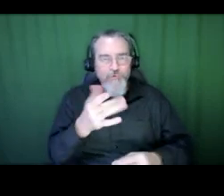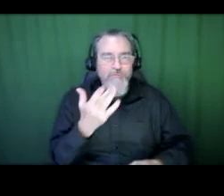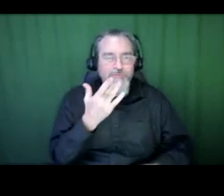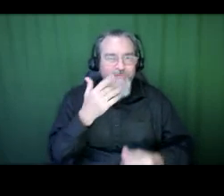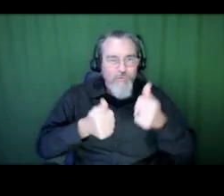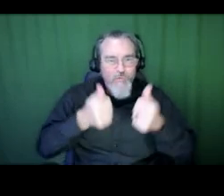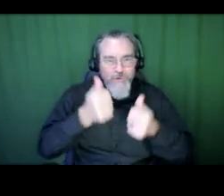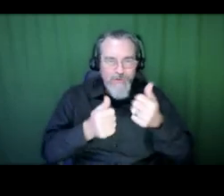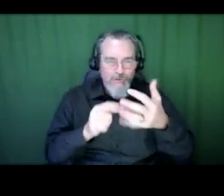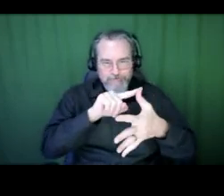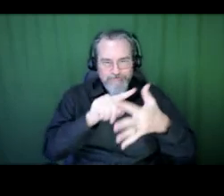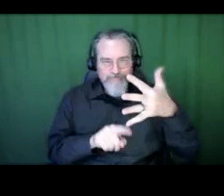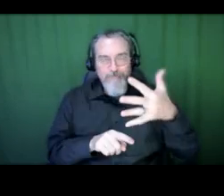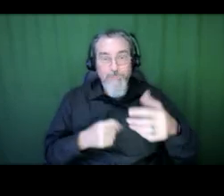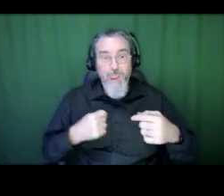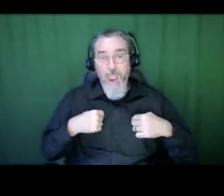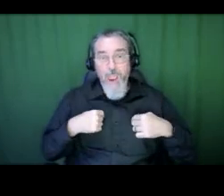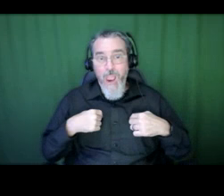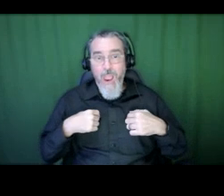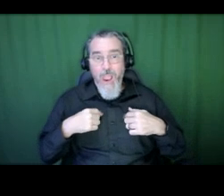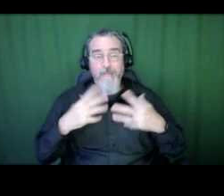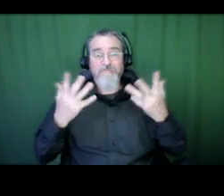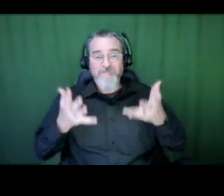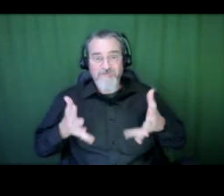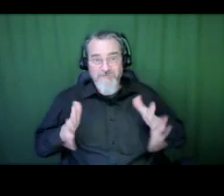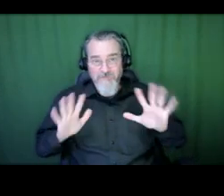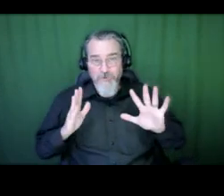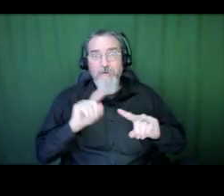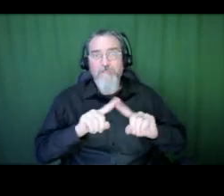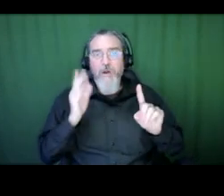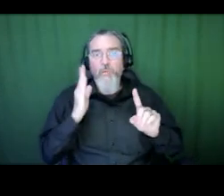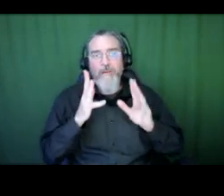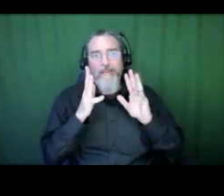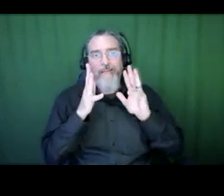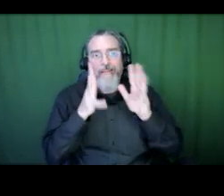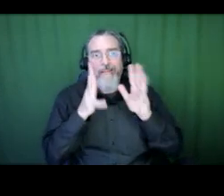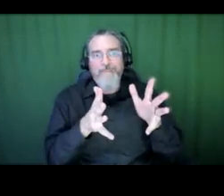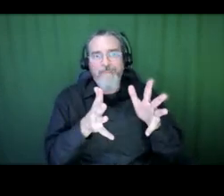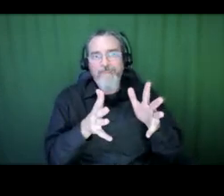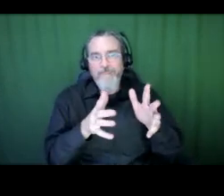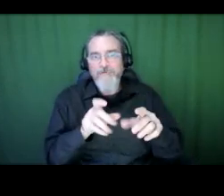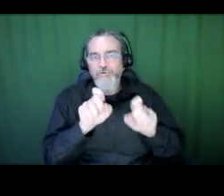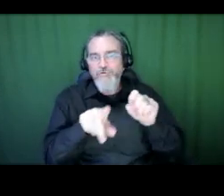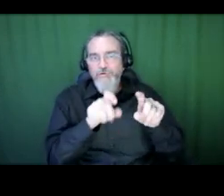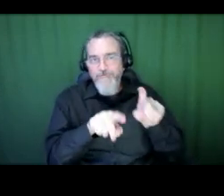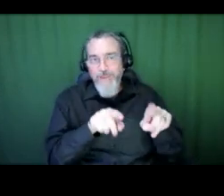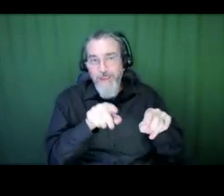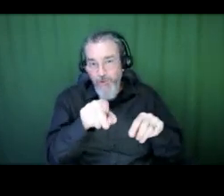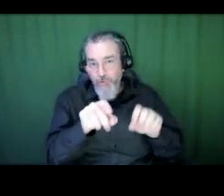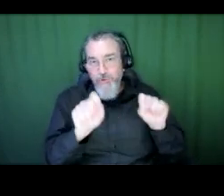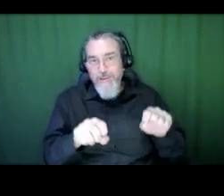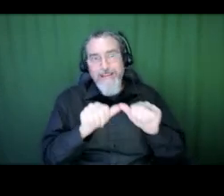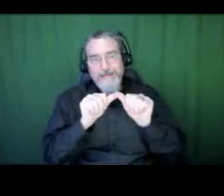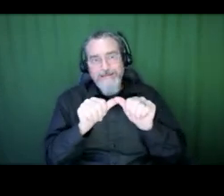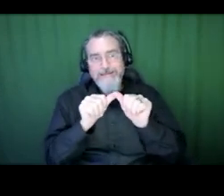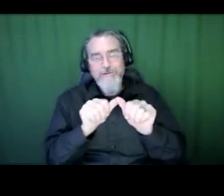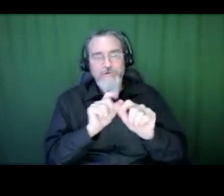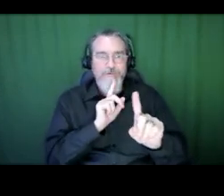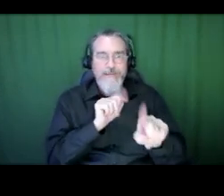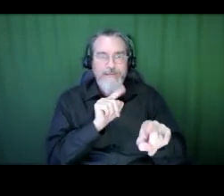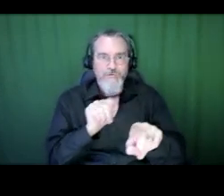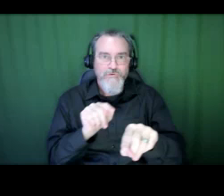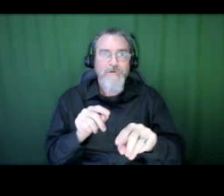here, and leave the survey open for you to participate and give us any feedback you can